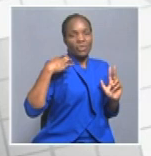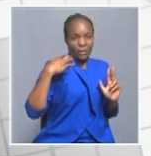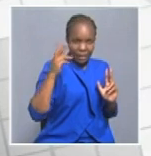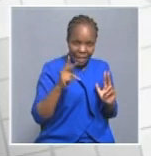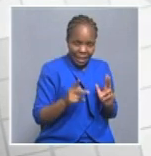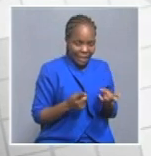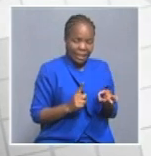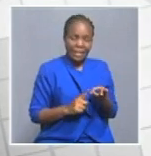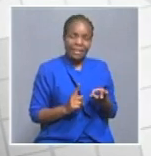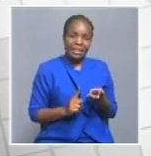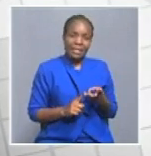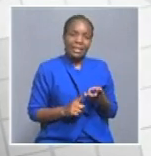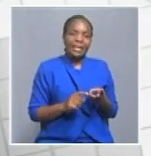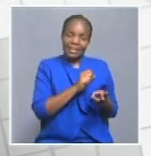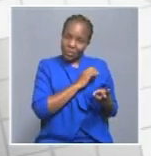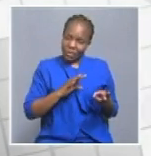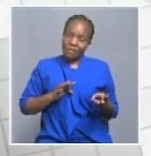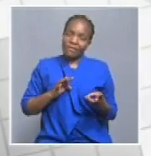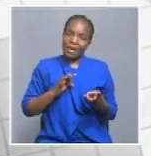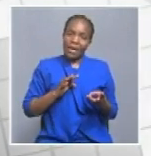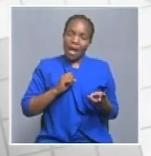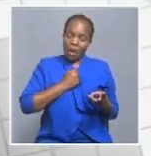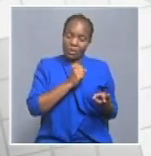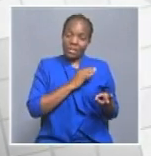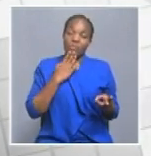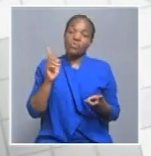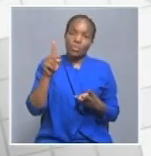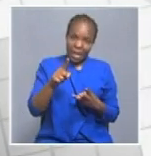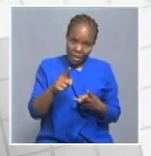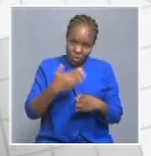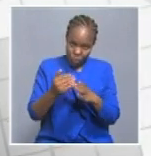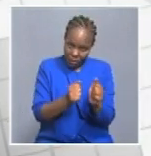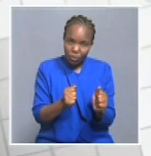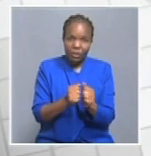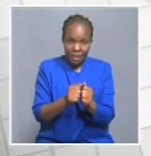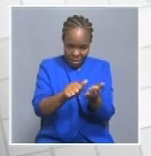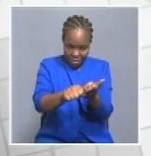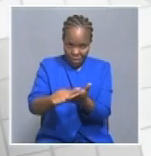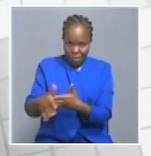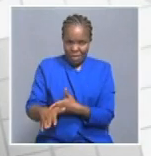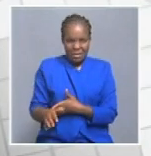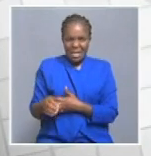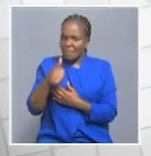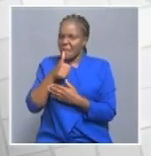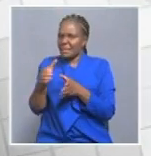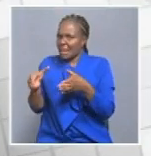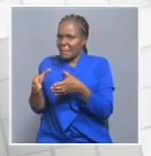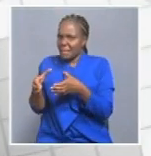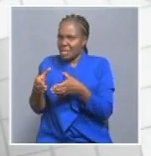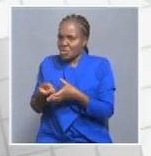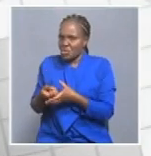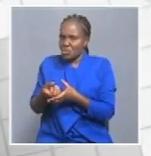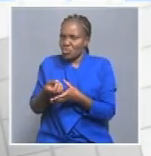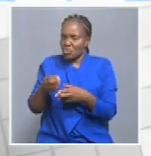and also allowances for our staff members who were on the ground. Right. No company was used. Okay.